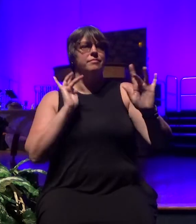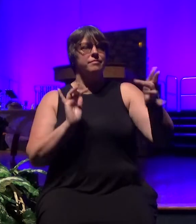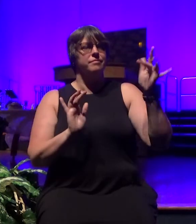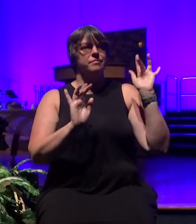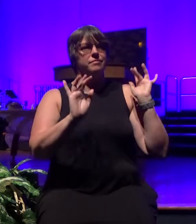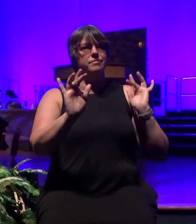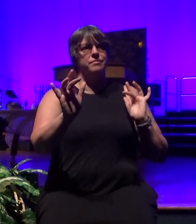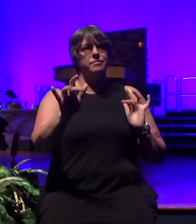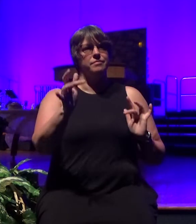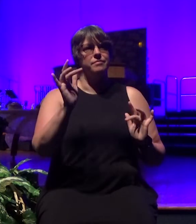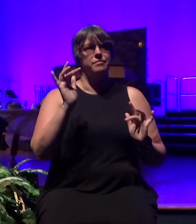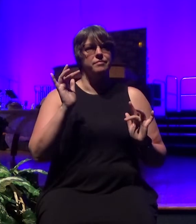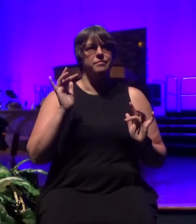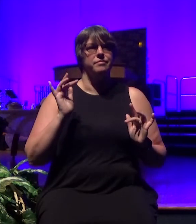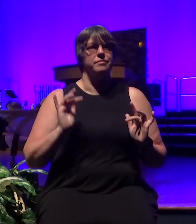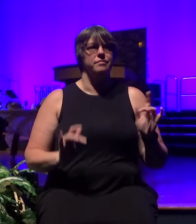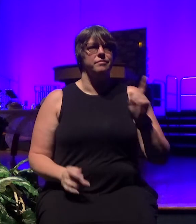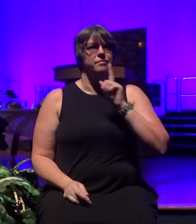face.